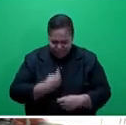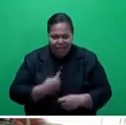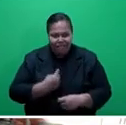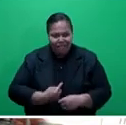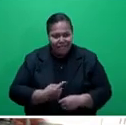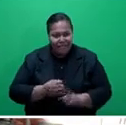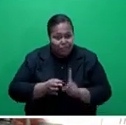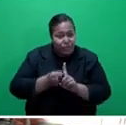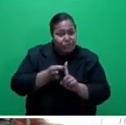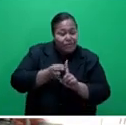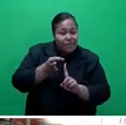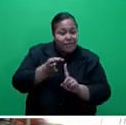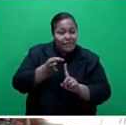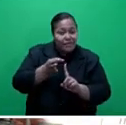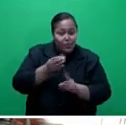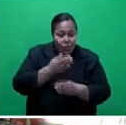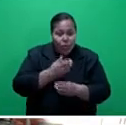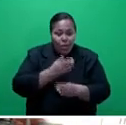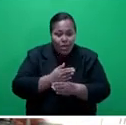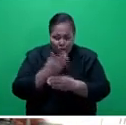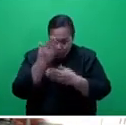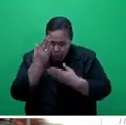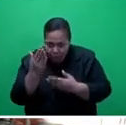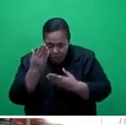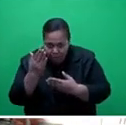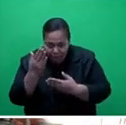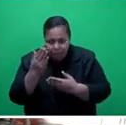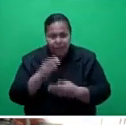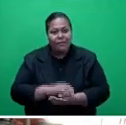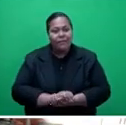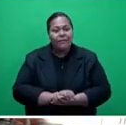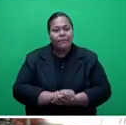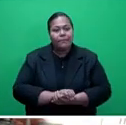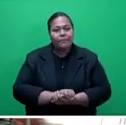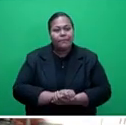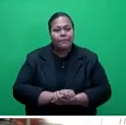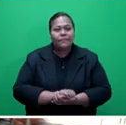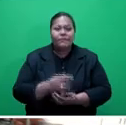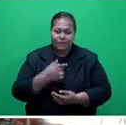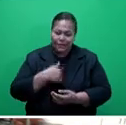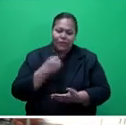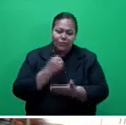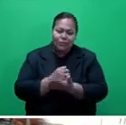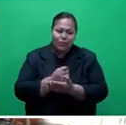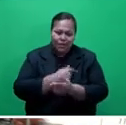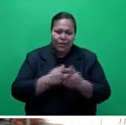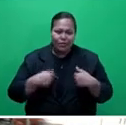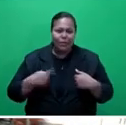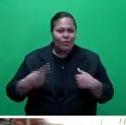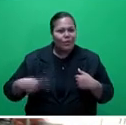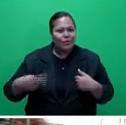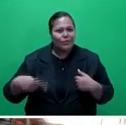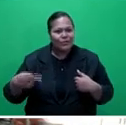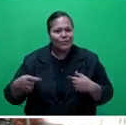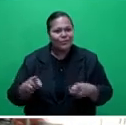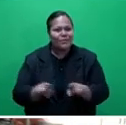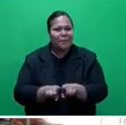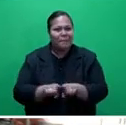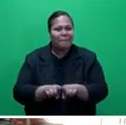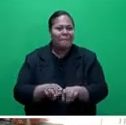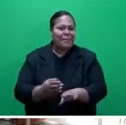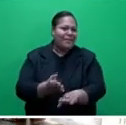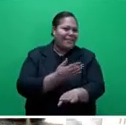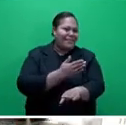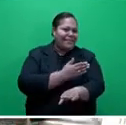things with honor, I'm sure we will simply go on as we have done in the past.